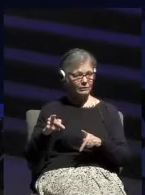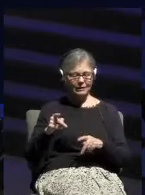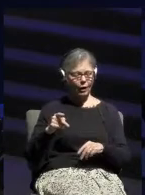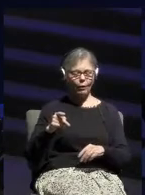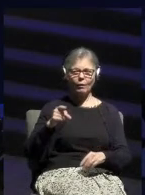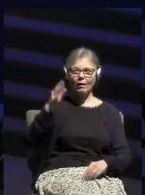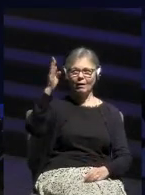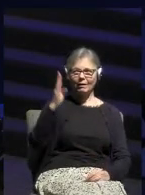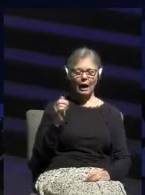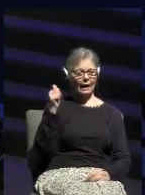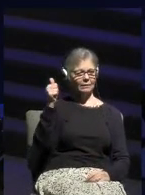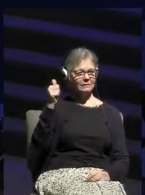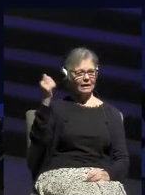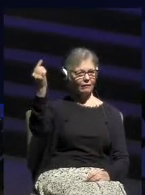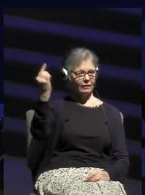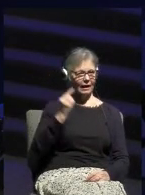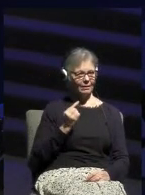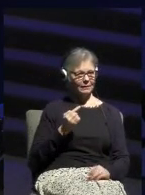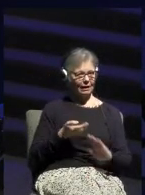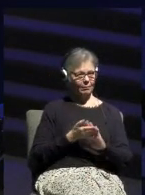model for us